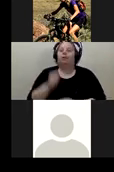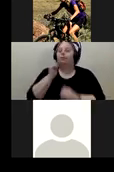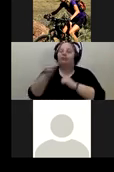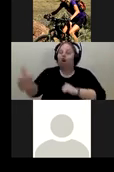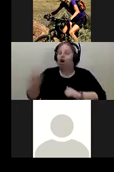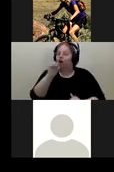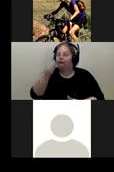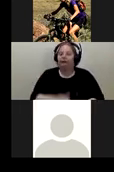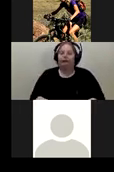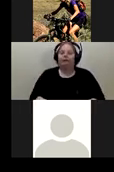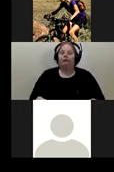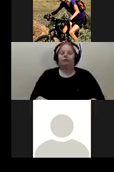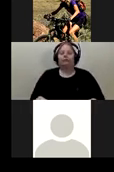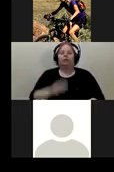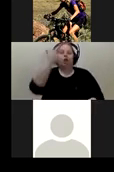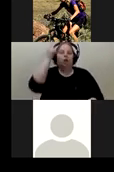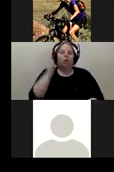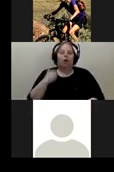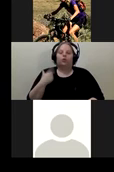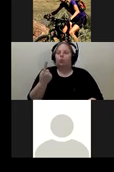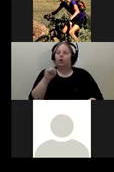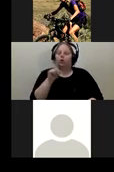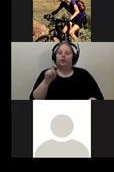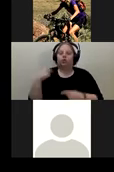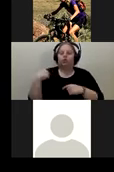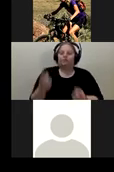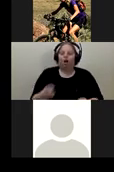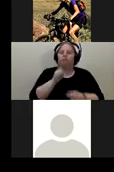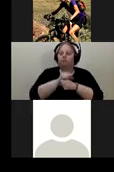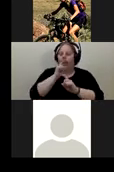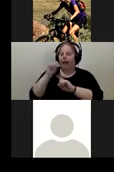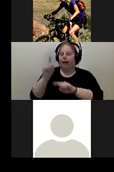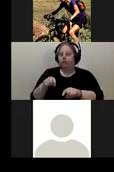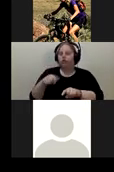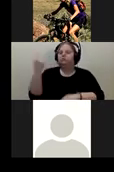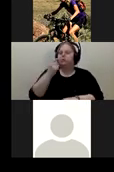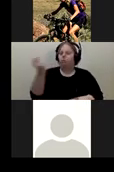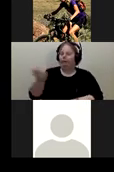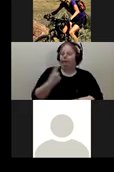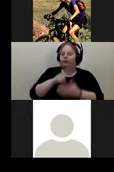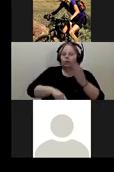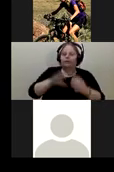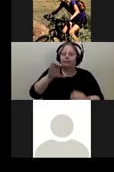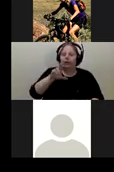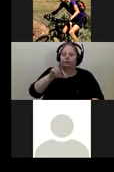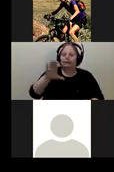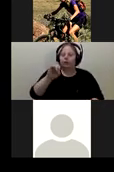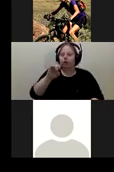I'm not going far. Okay. And there was only one question so far that I did answer, which was someone asked, what is the CRC Code of